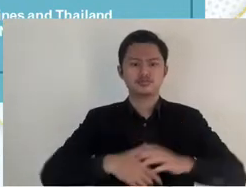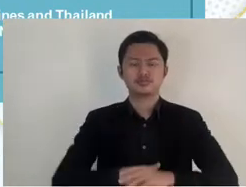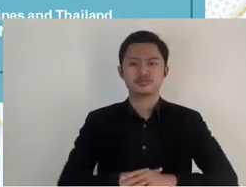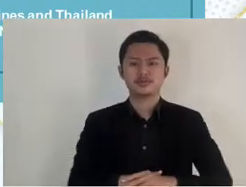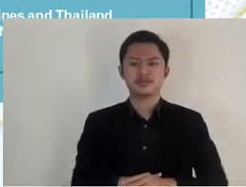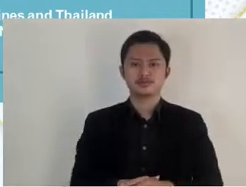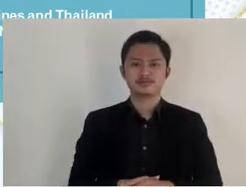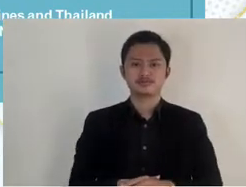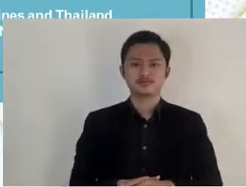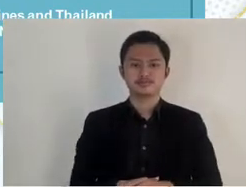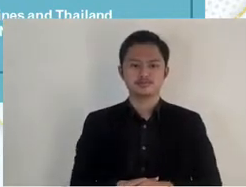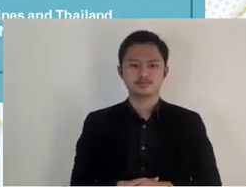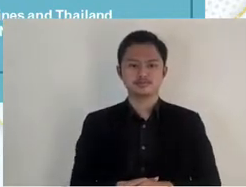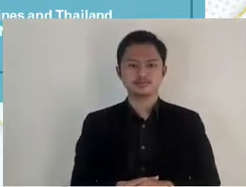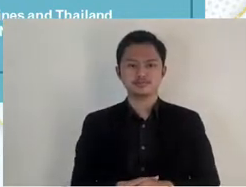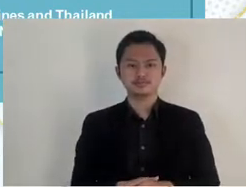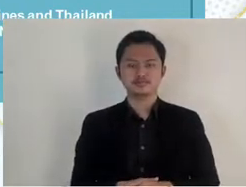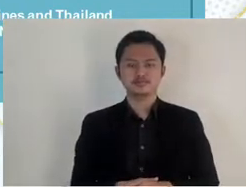Christchurch incident,